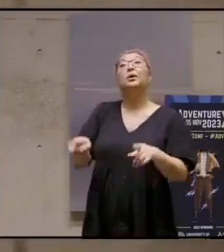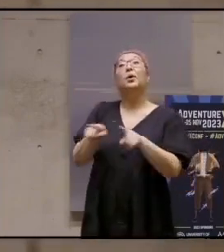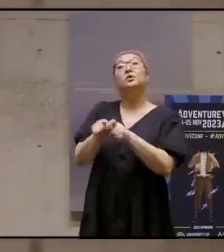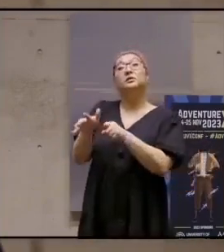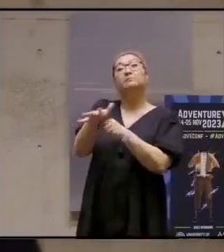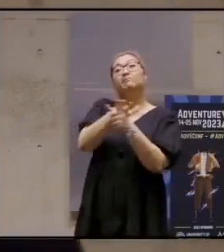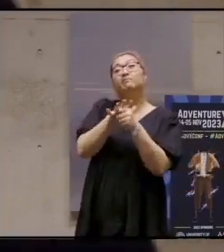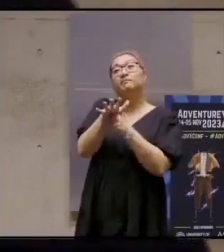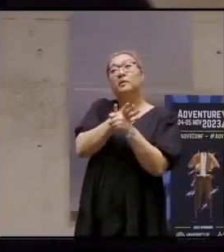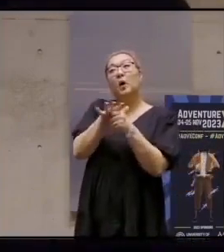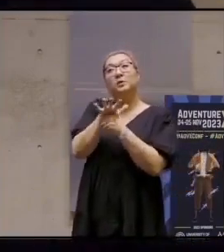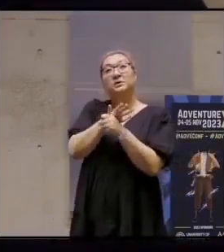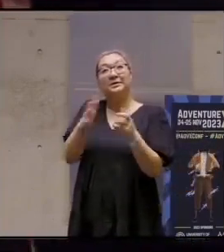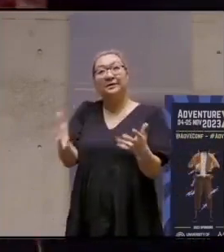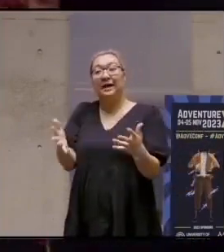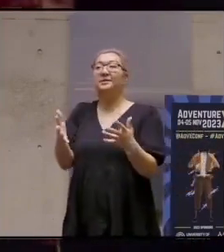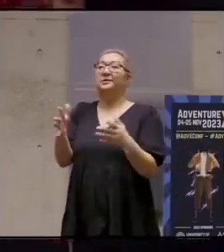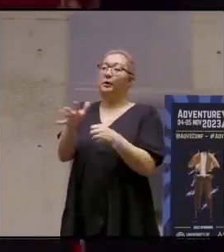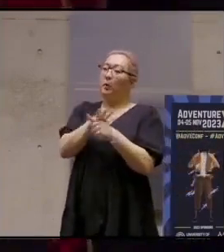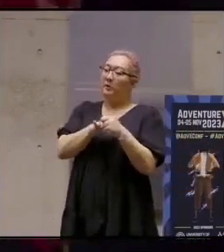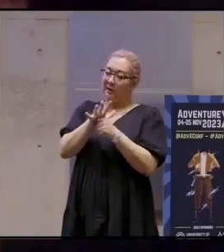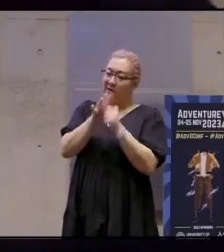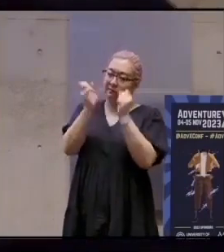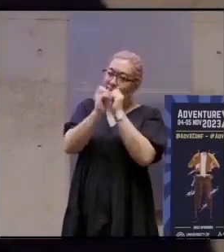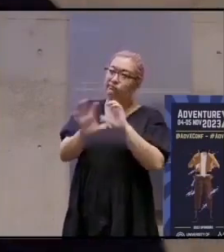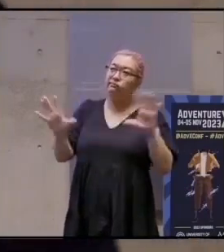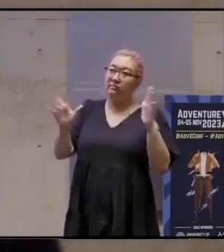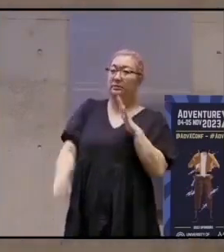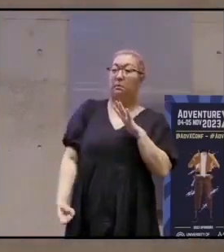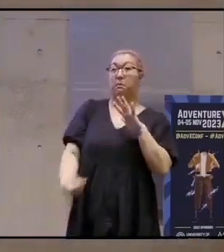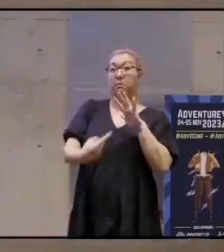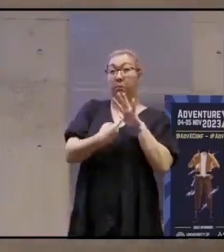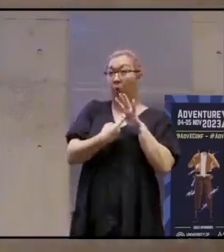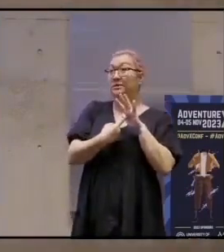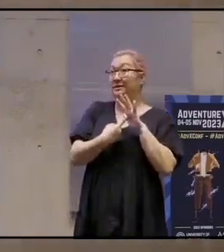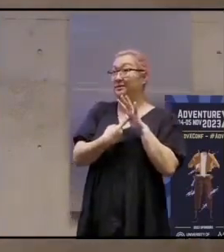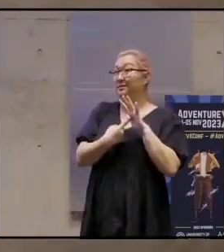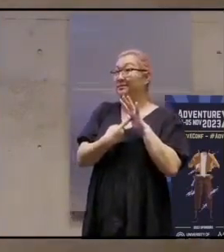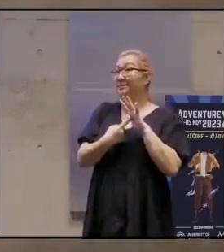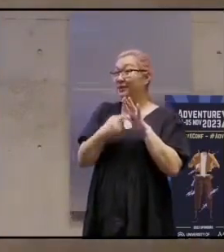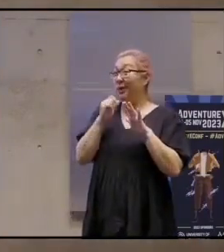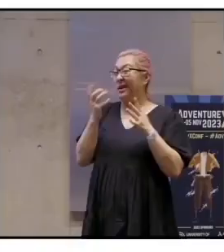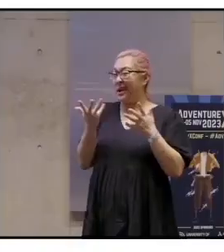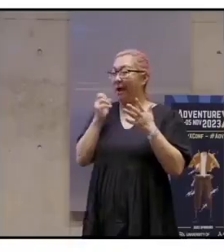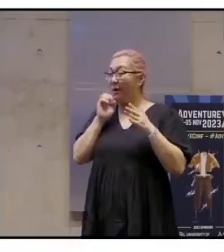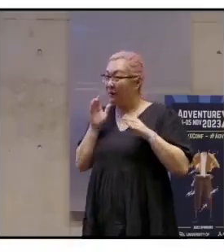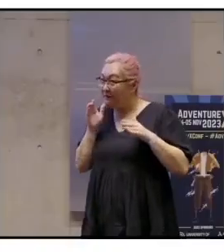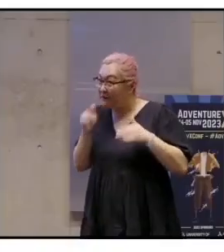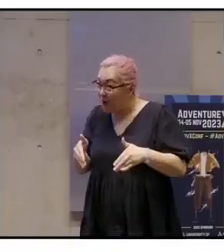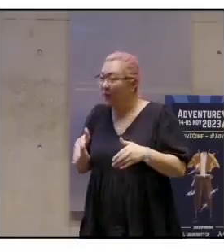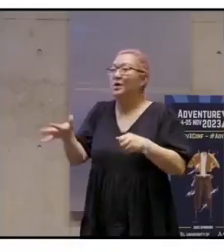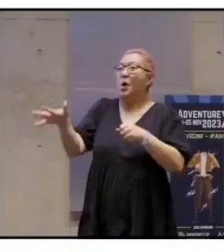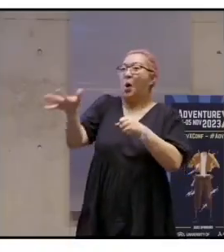you can. And context is, in fact, so important that we are gonna dive into it a little harder.